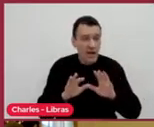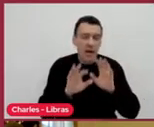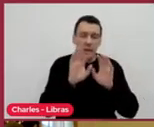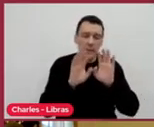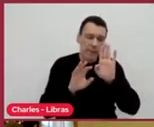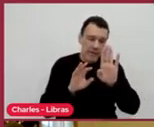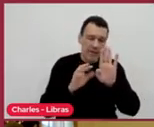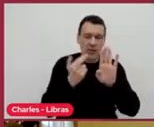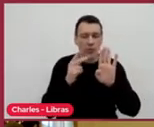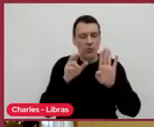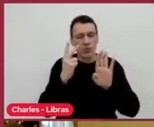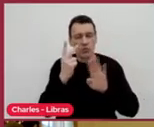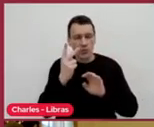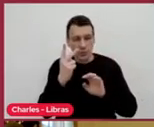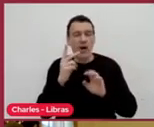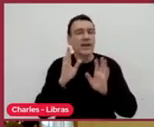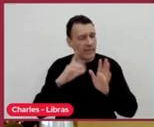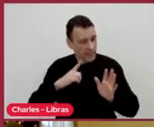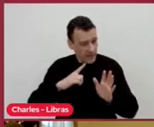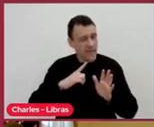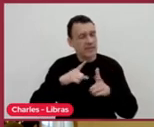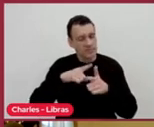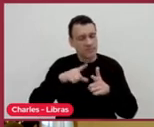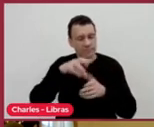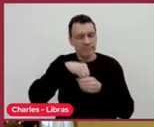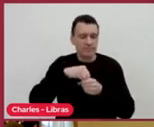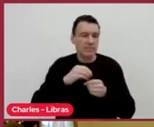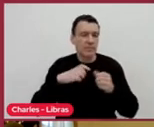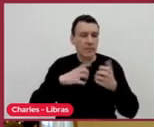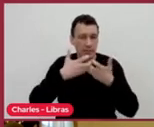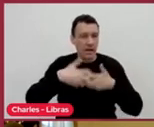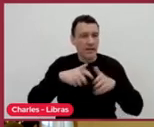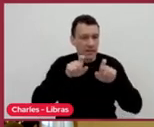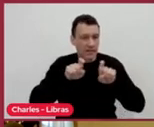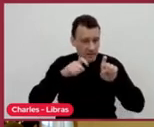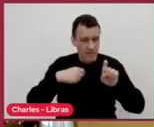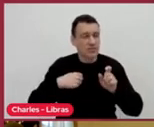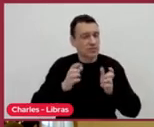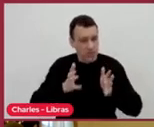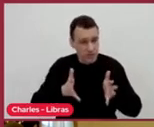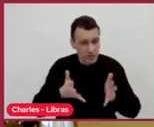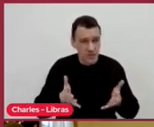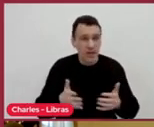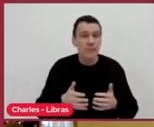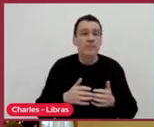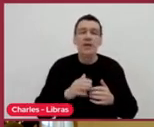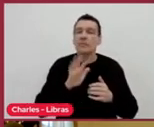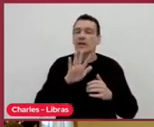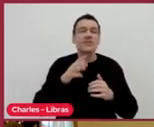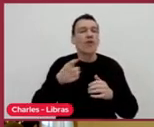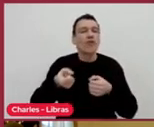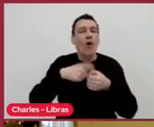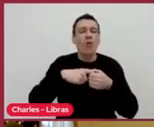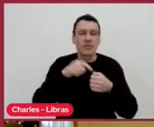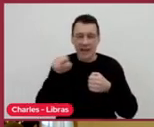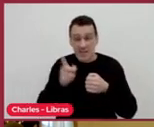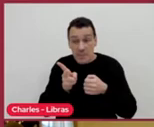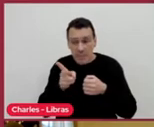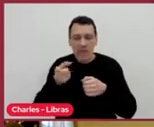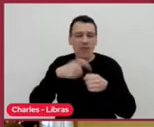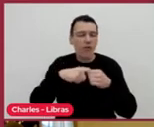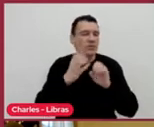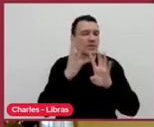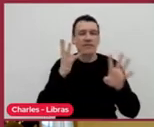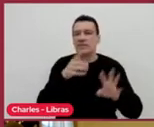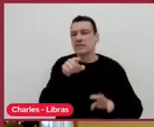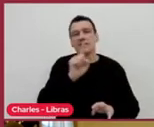already exists in my machine. So it will not query this one again. It will just reuse the data.